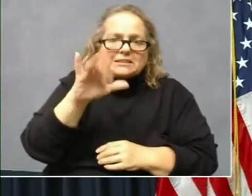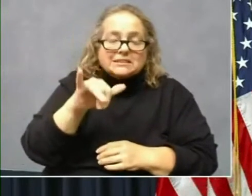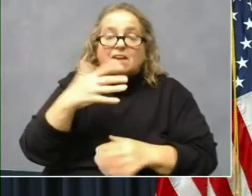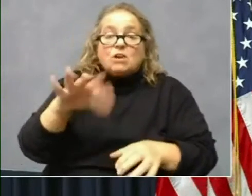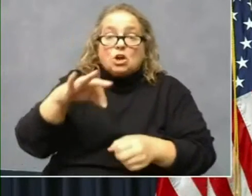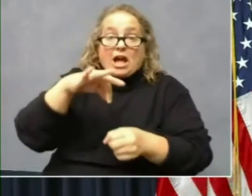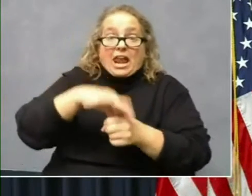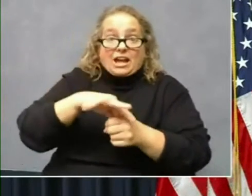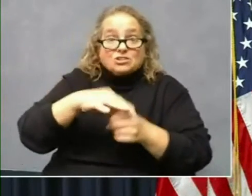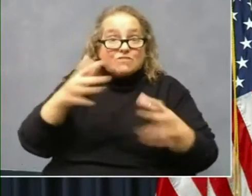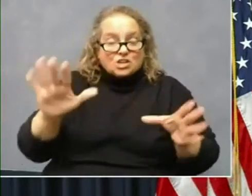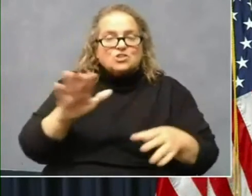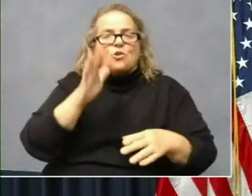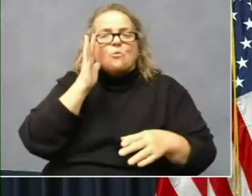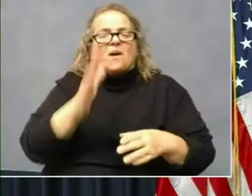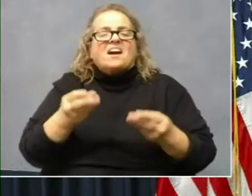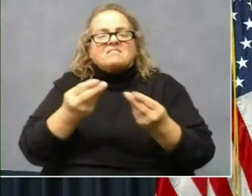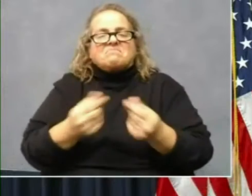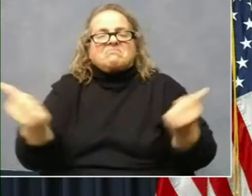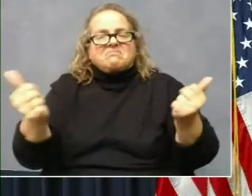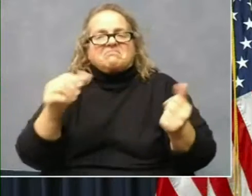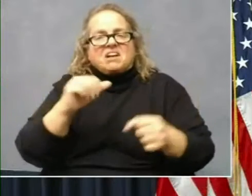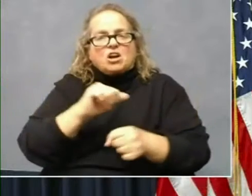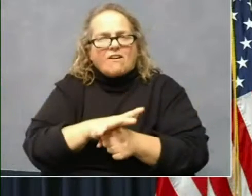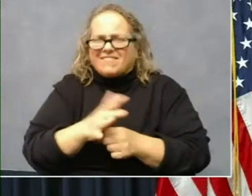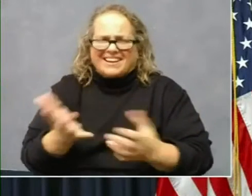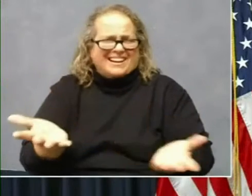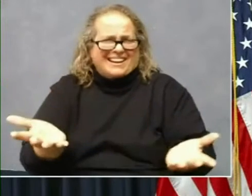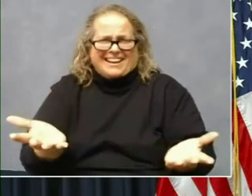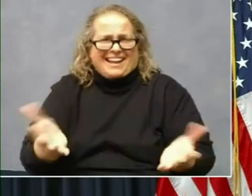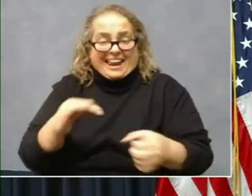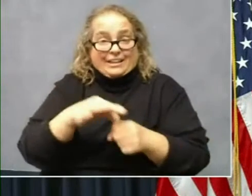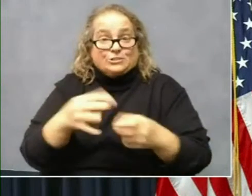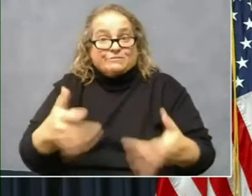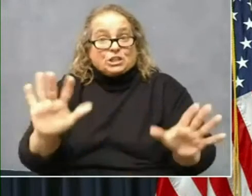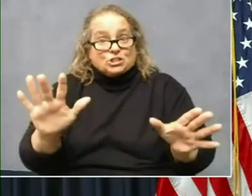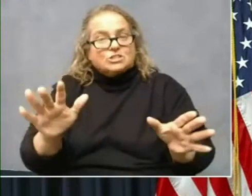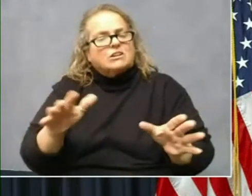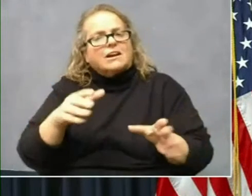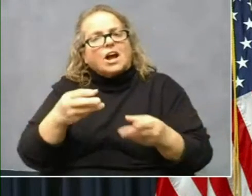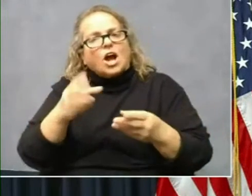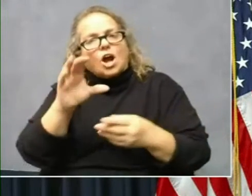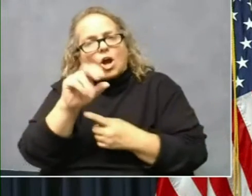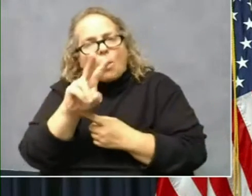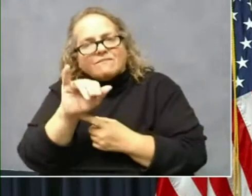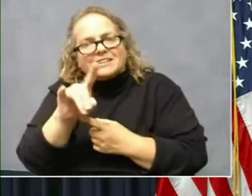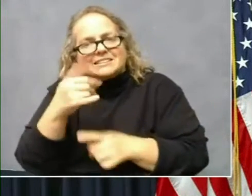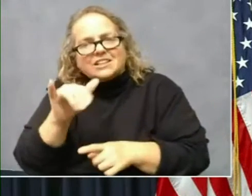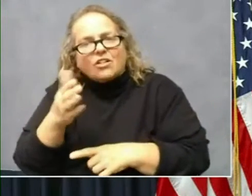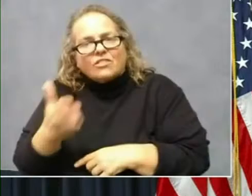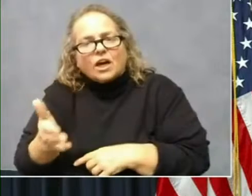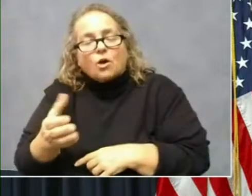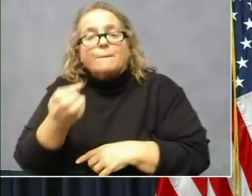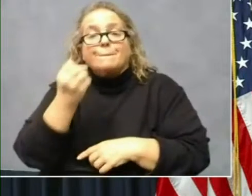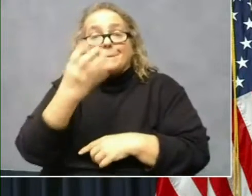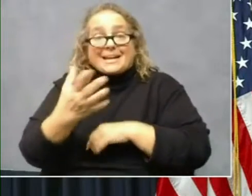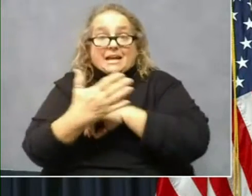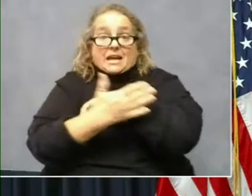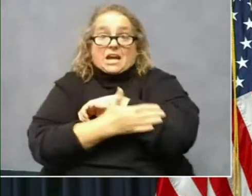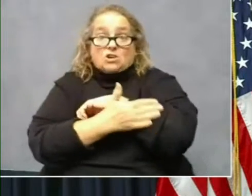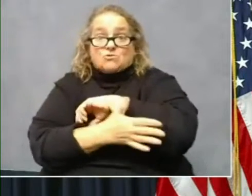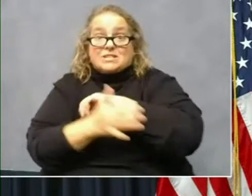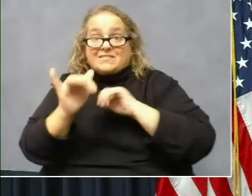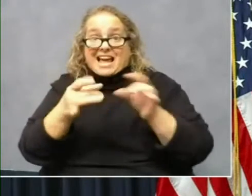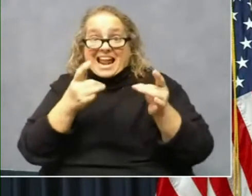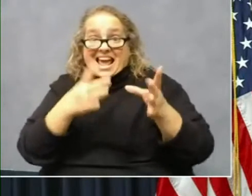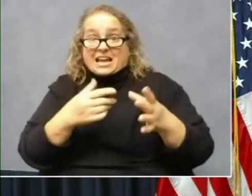while. All of those things online, the countries that hate us, that want to defeat us, the ones that